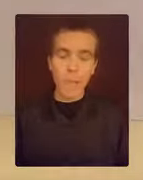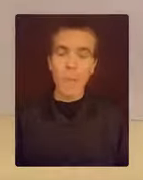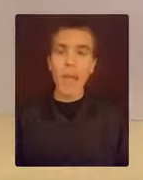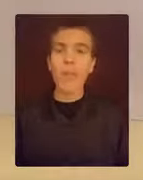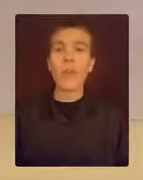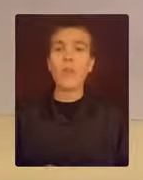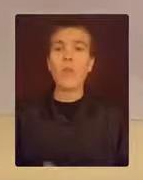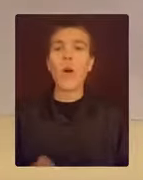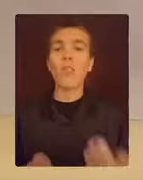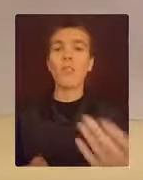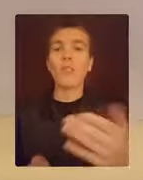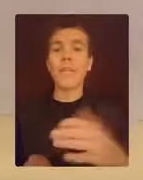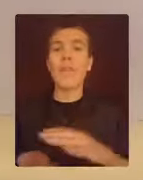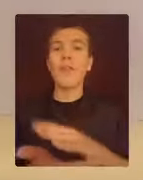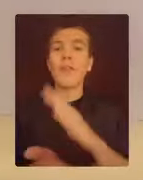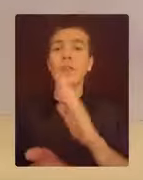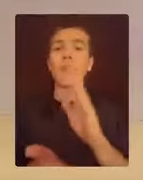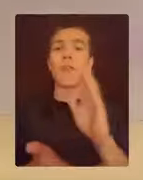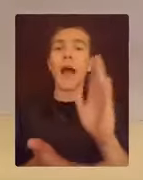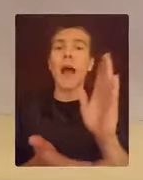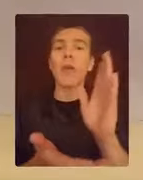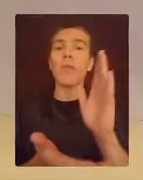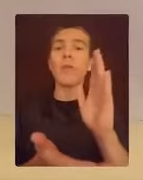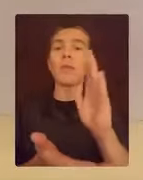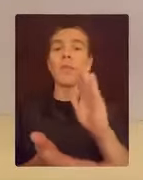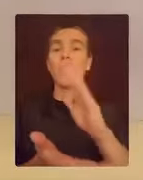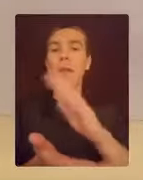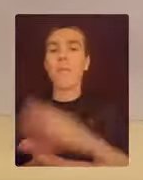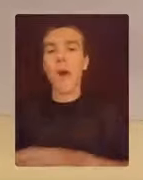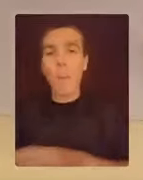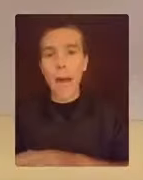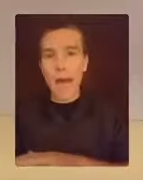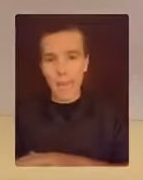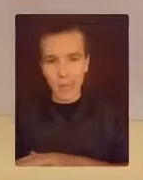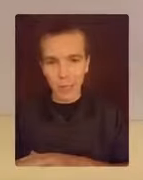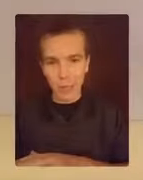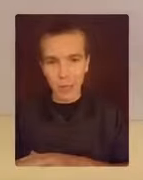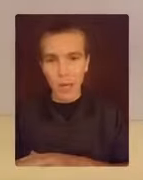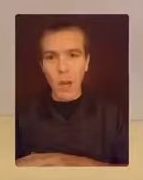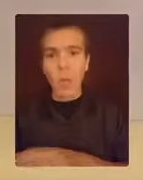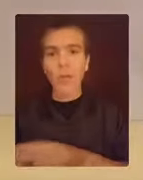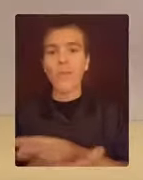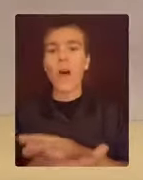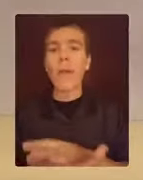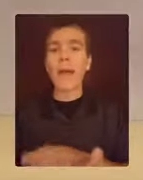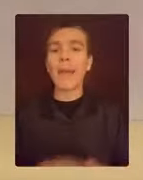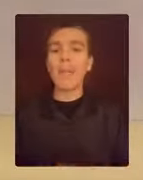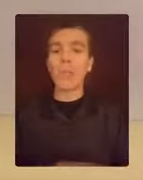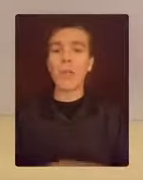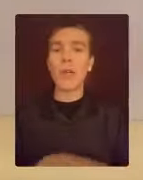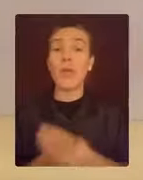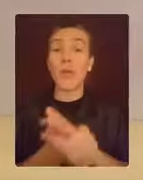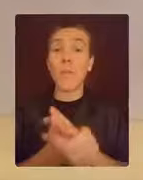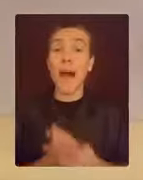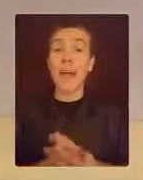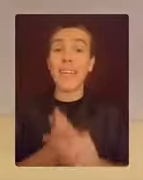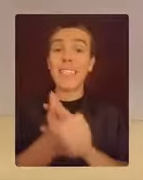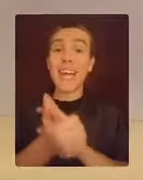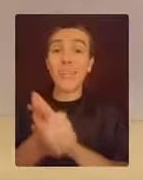sleep, and then you want to teeter yourself out of REM sleep and fall back into it. When you fall back into it,